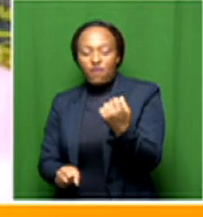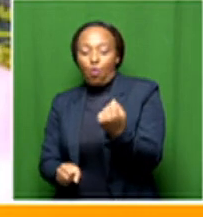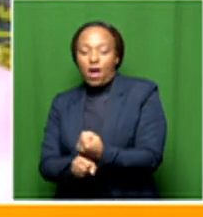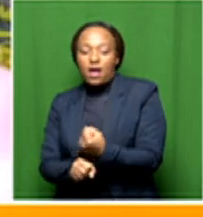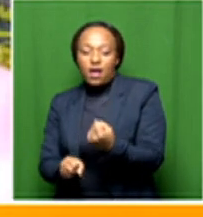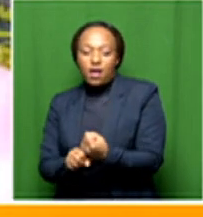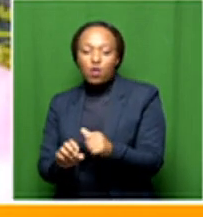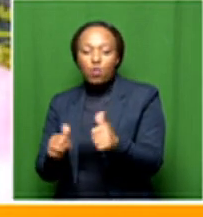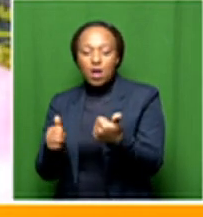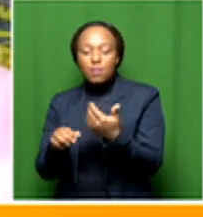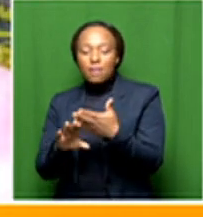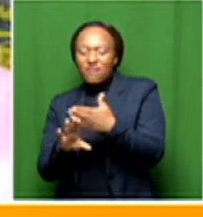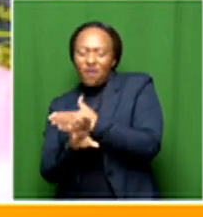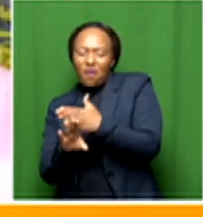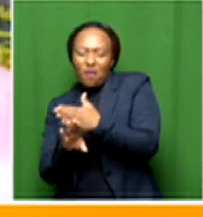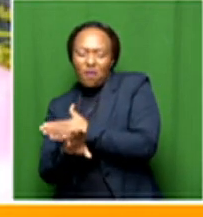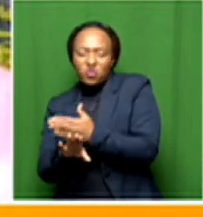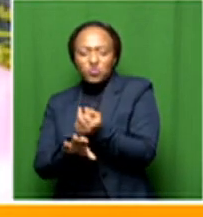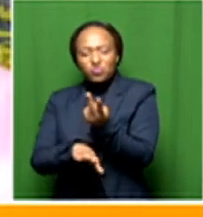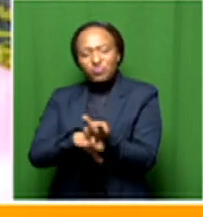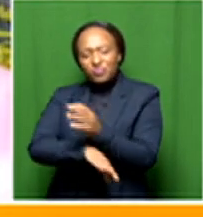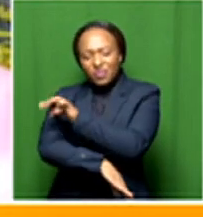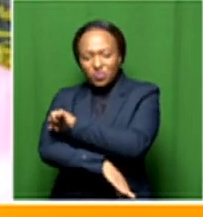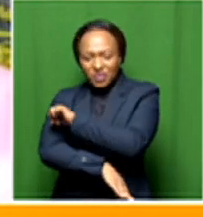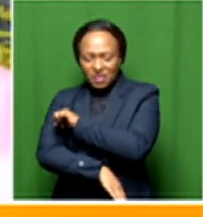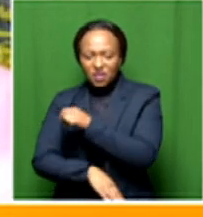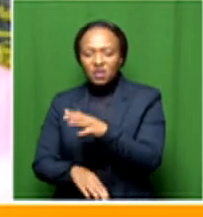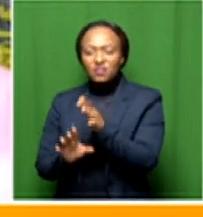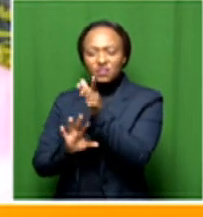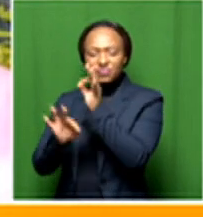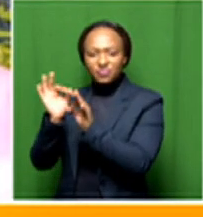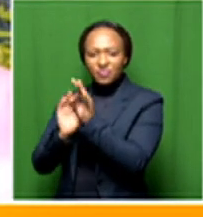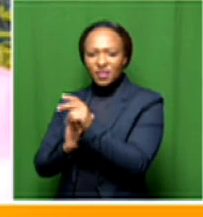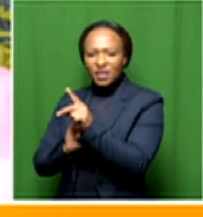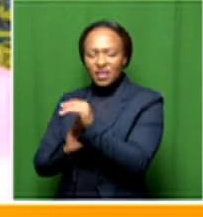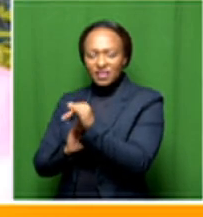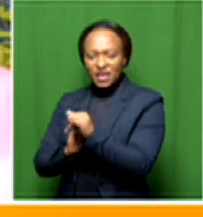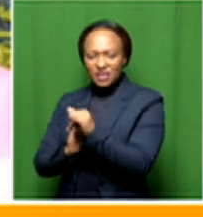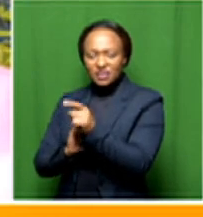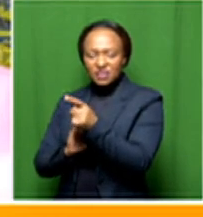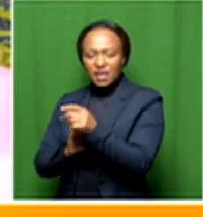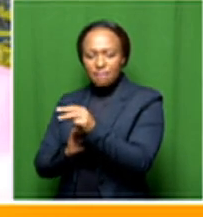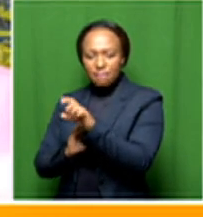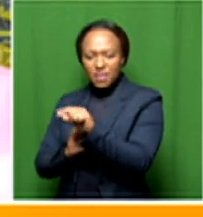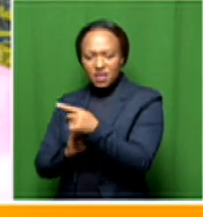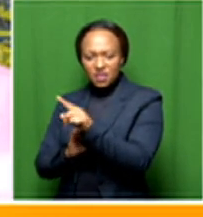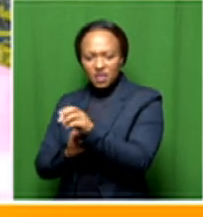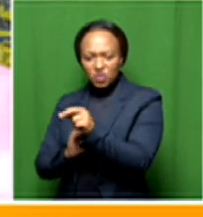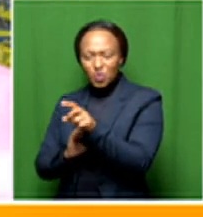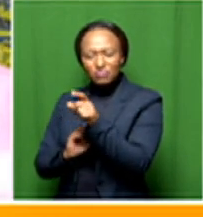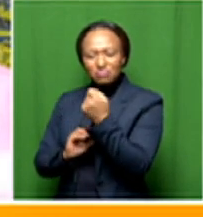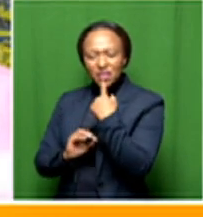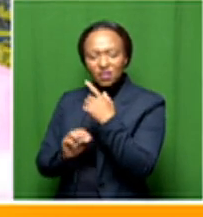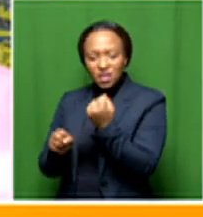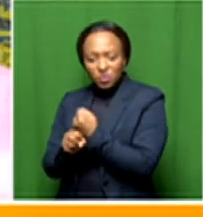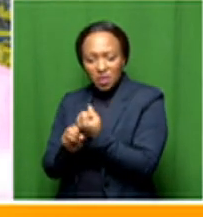would be earlier in the treatment. Talk to us about the dexamethasone. How has that been handled? Is it still working well? I mean, is